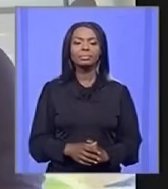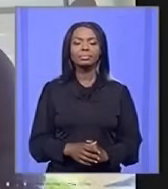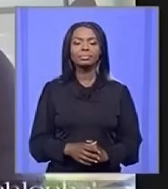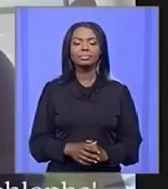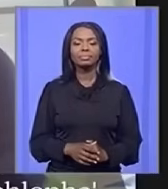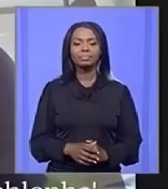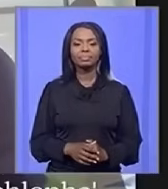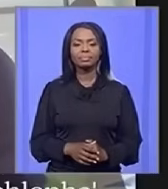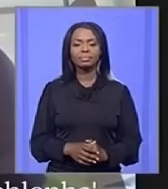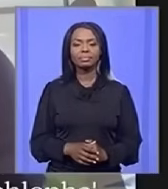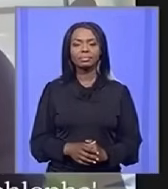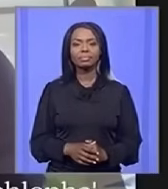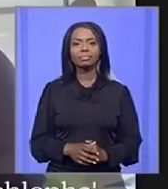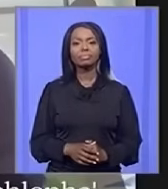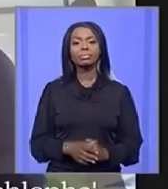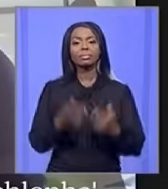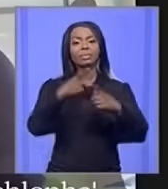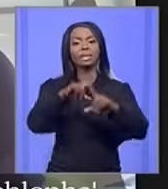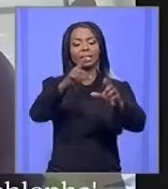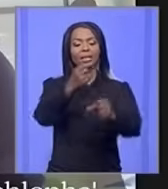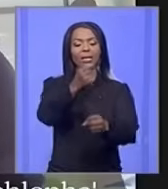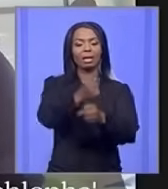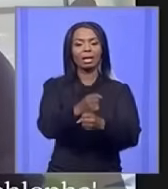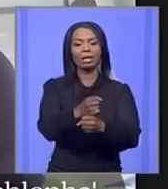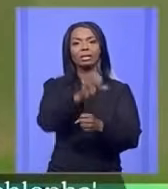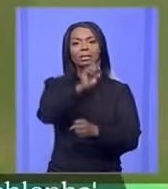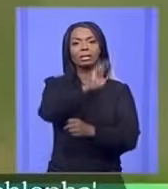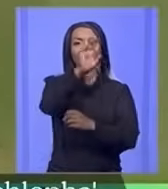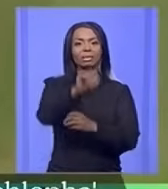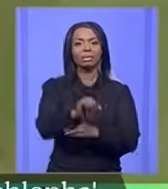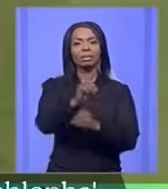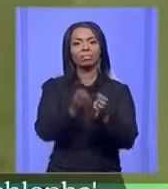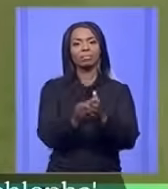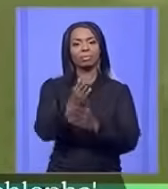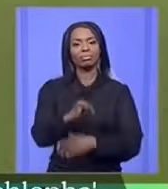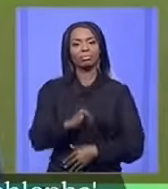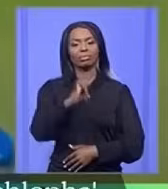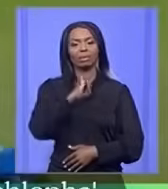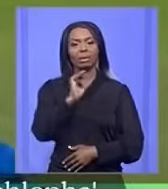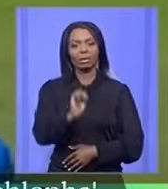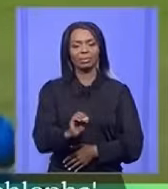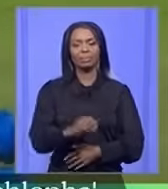The improvement in the league this year was seeing the standard of the South African players really grow.